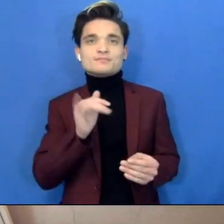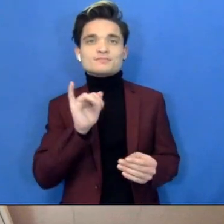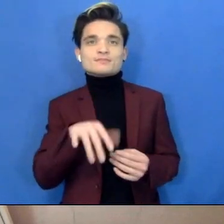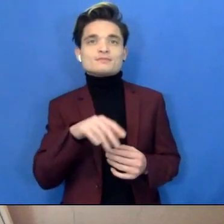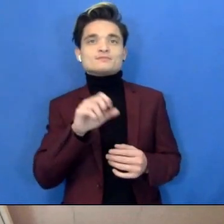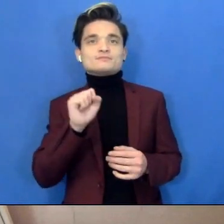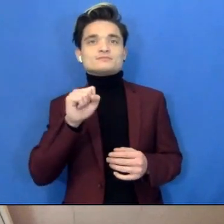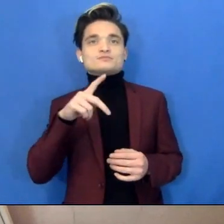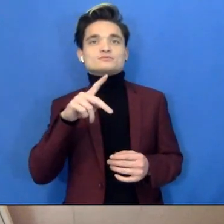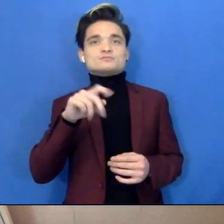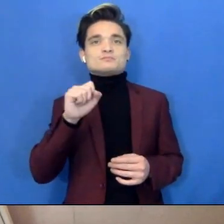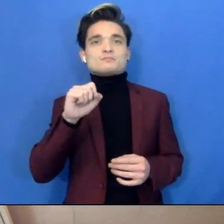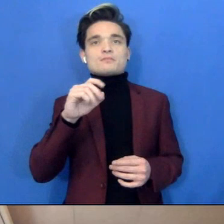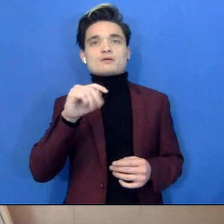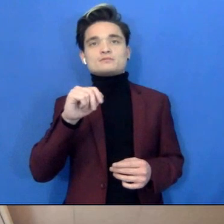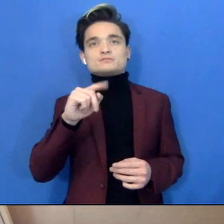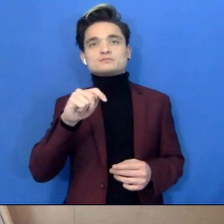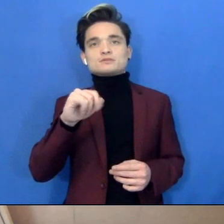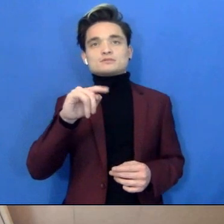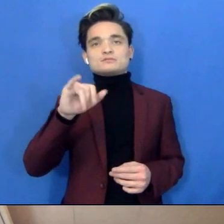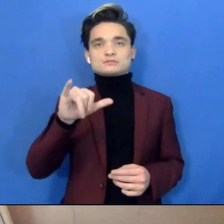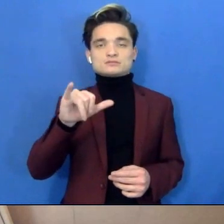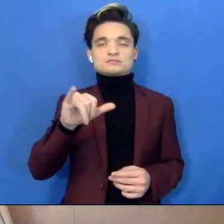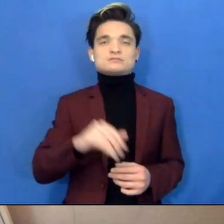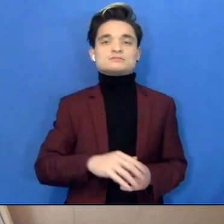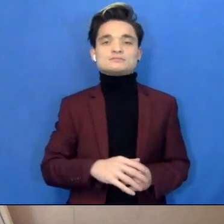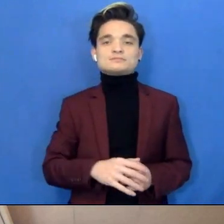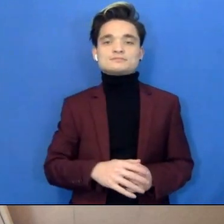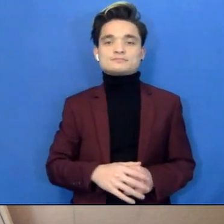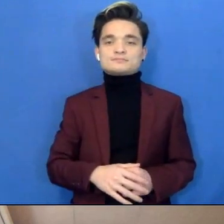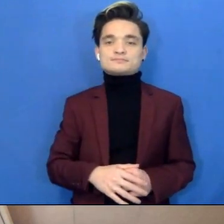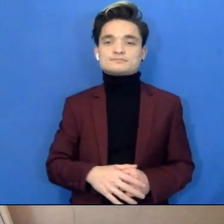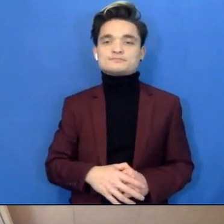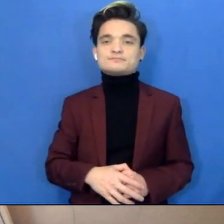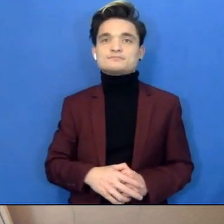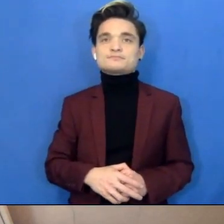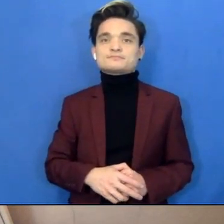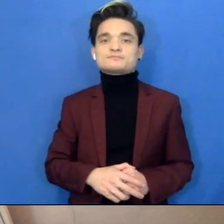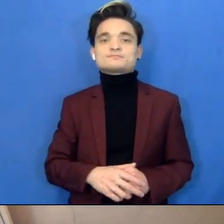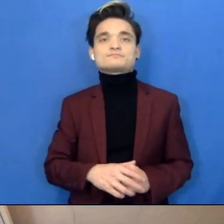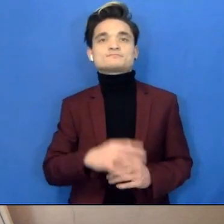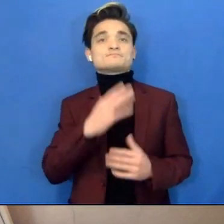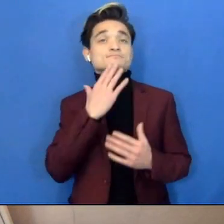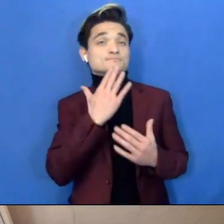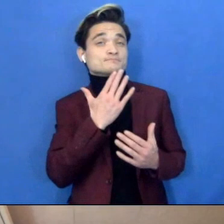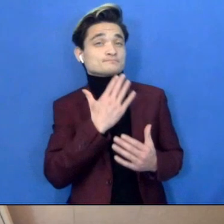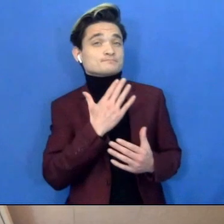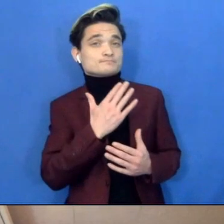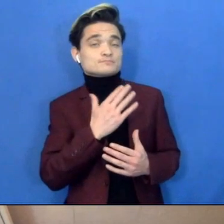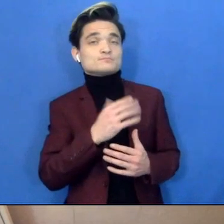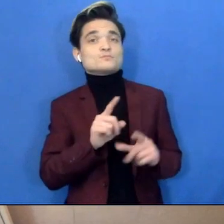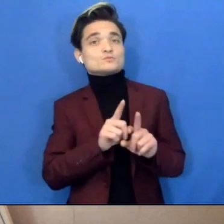Okay, thank you. So which brings us, I mean, I also improvise in English, and it's obviously not my first language.